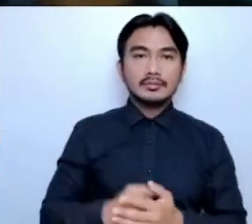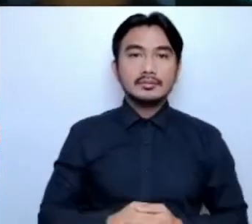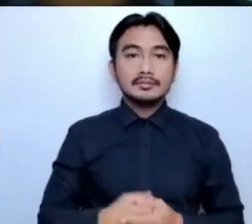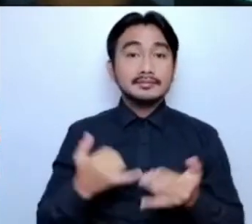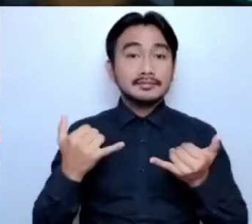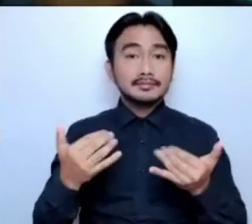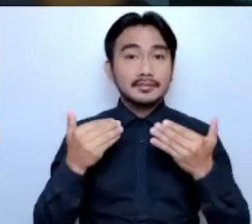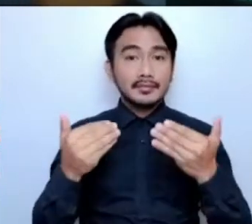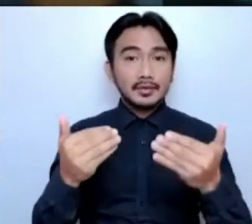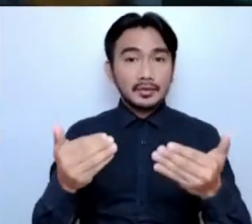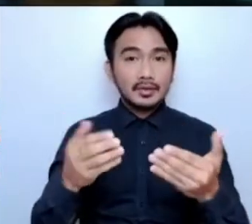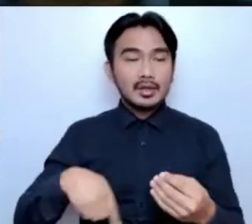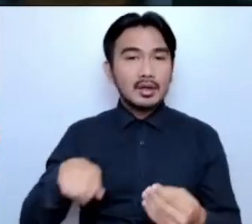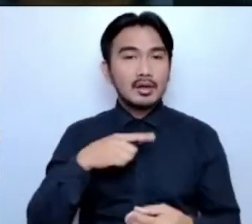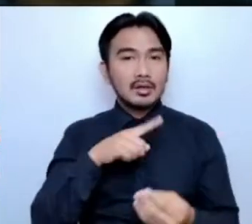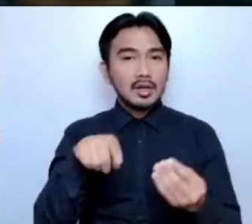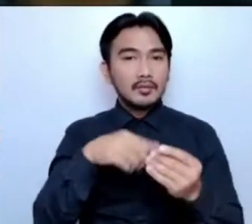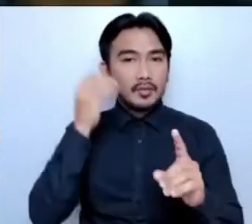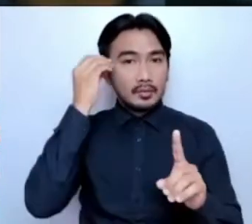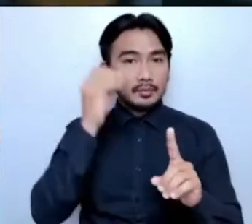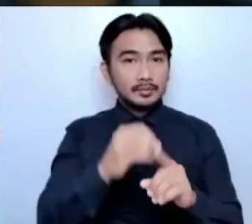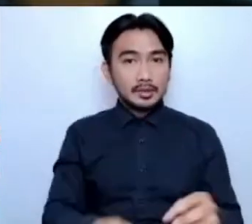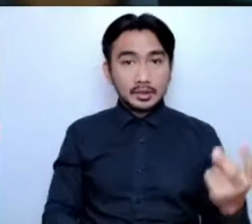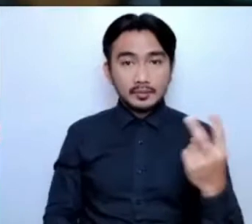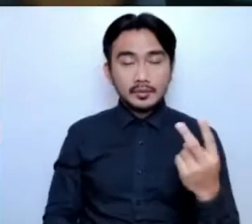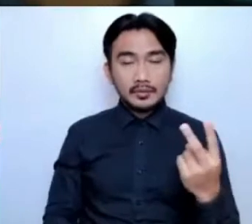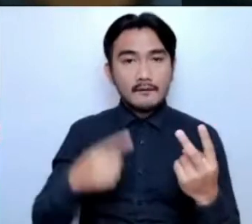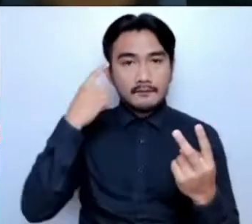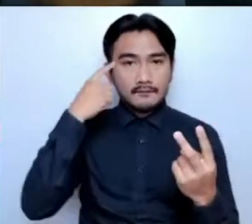continue with objective 2 for our first